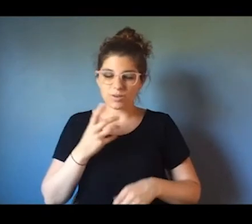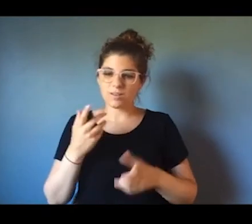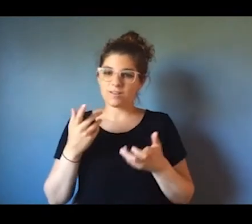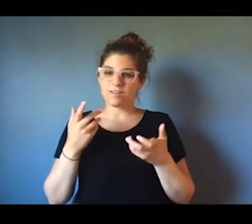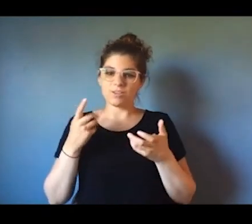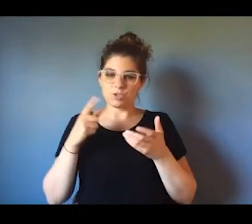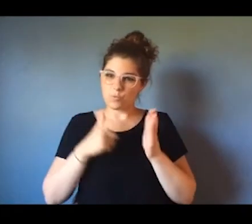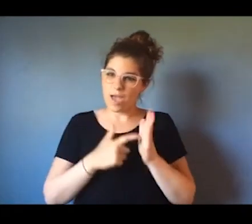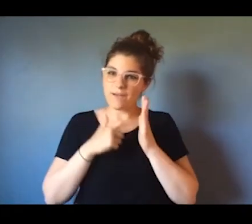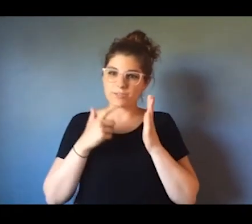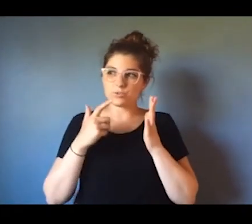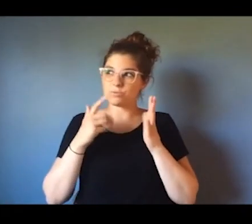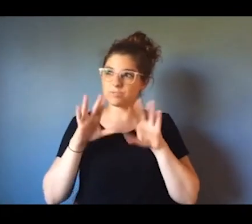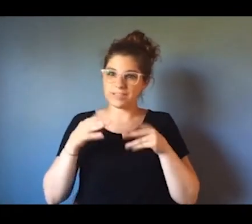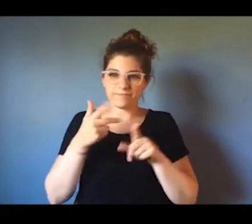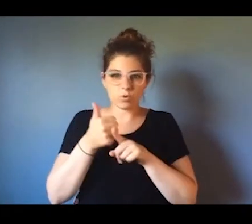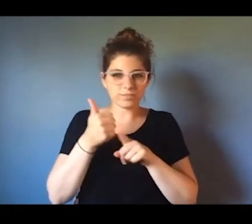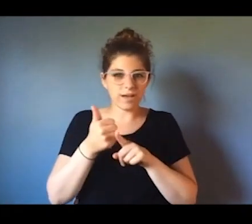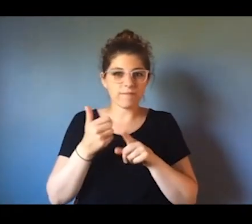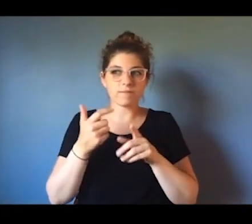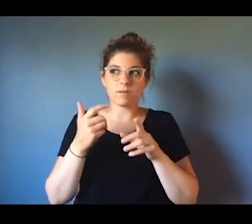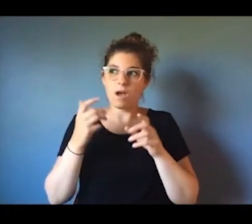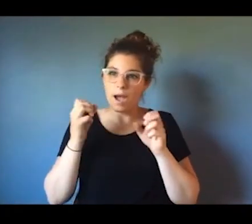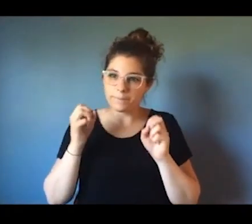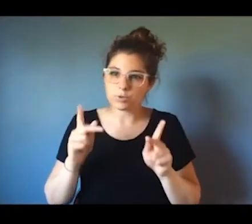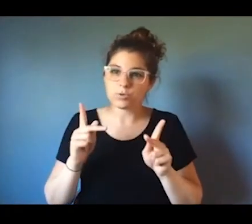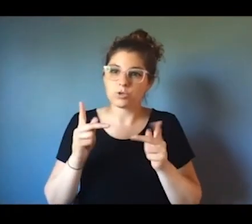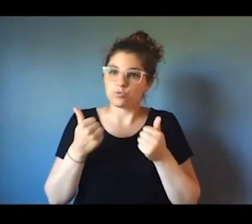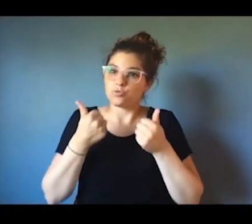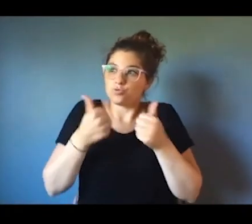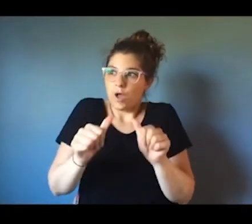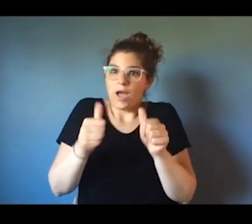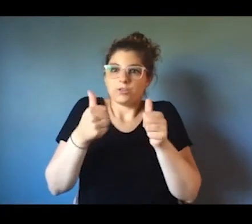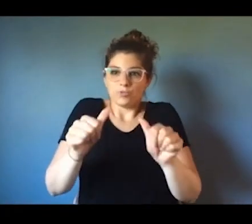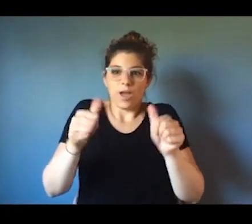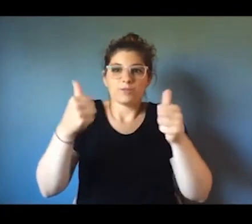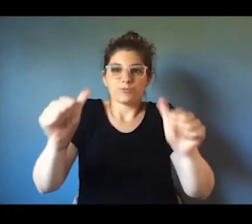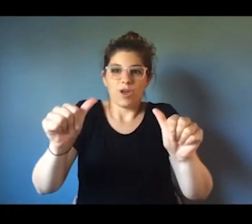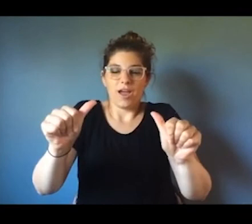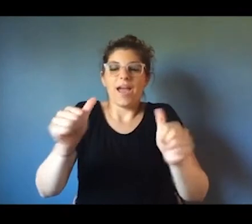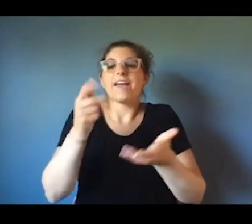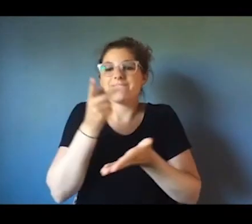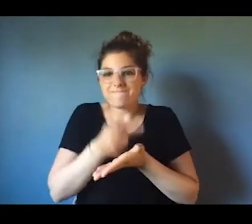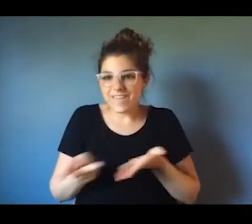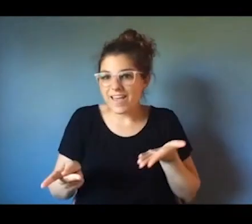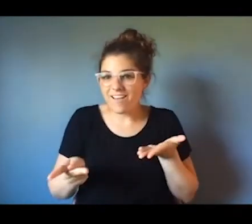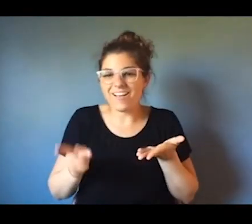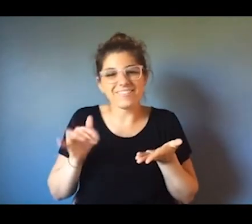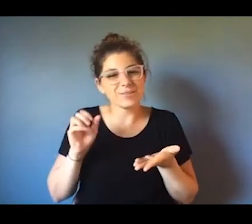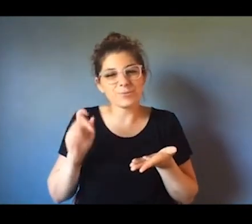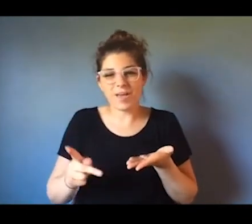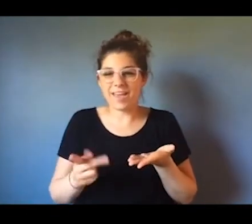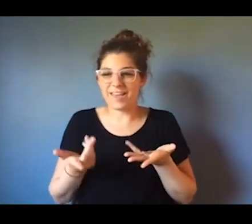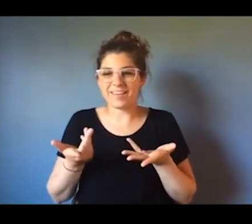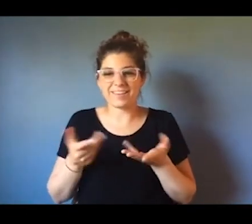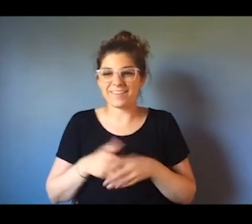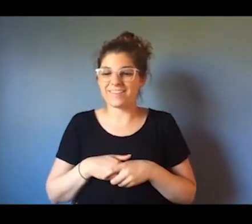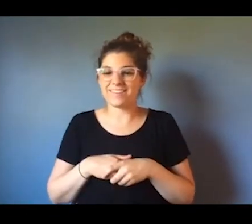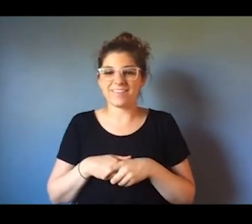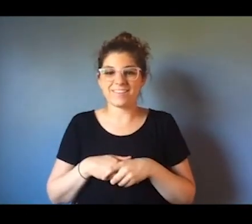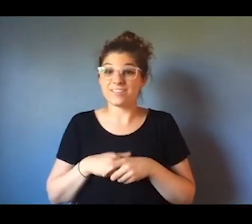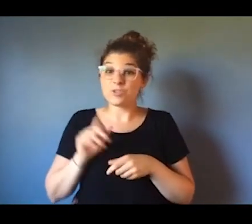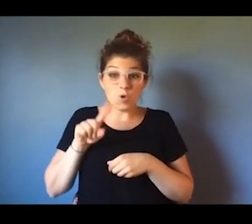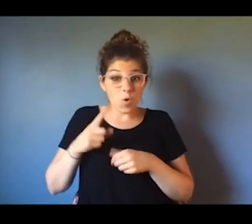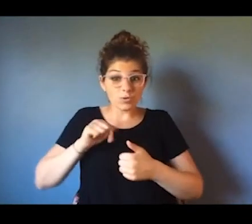so true. Oh my goodness. You've got to give yourself license to be able to try new things and to be able to fail at those